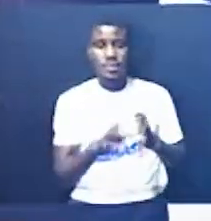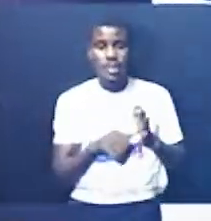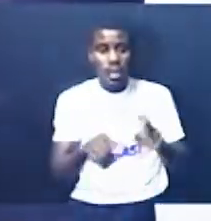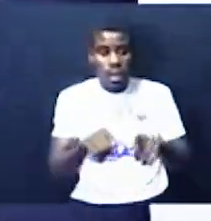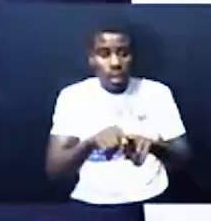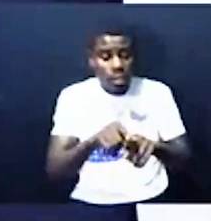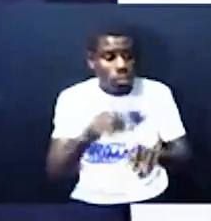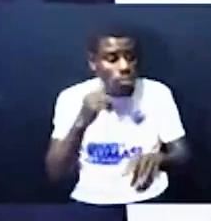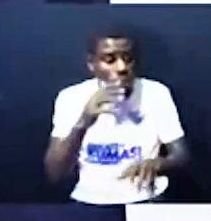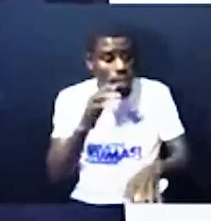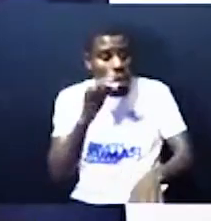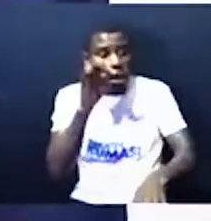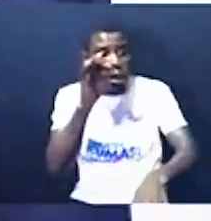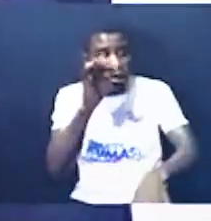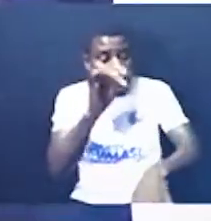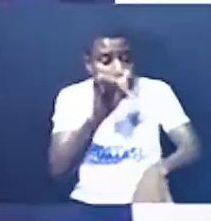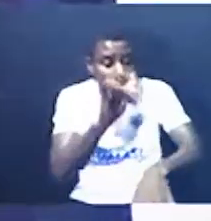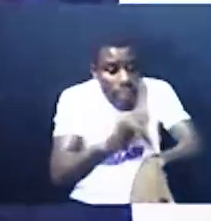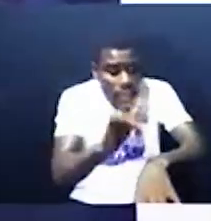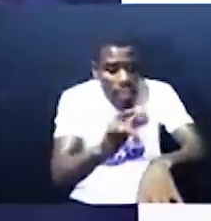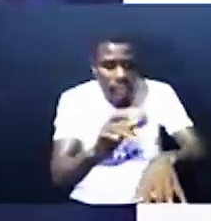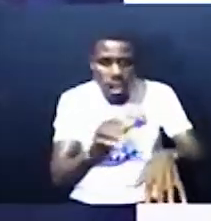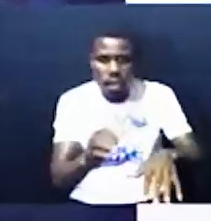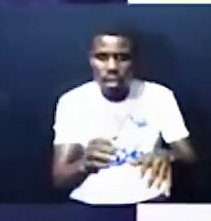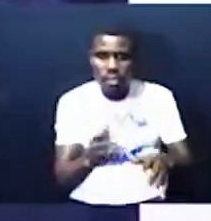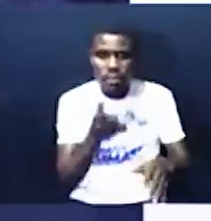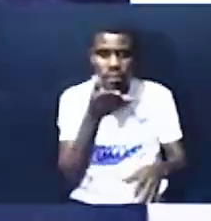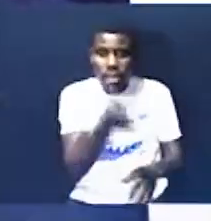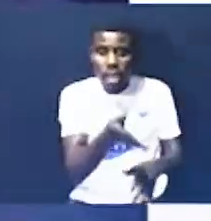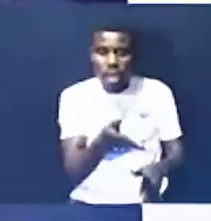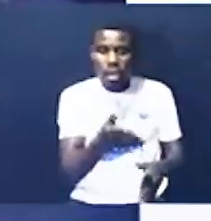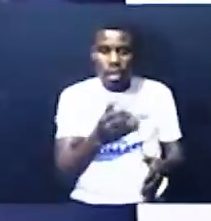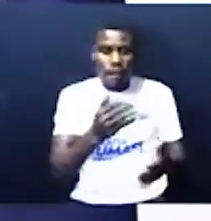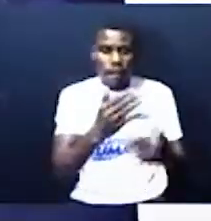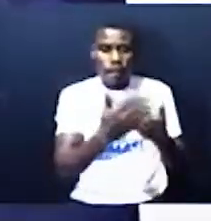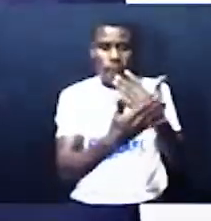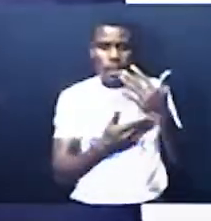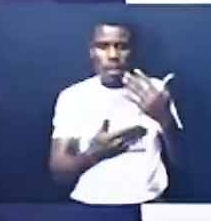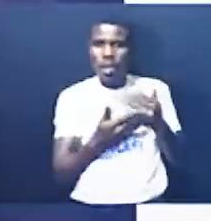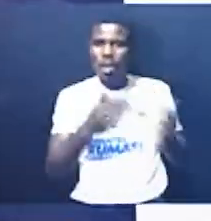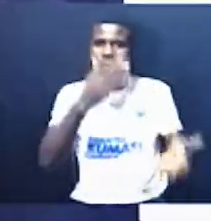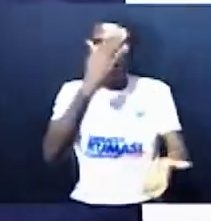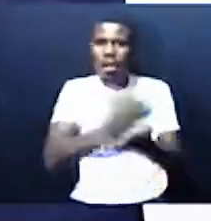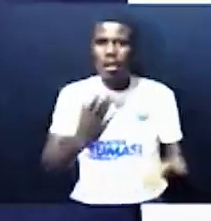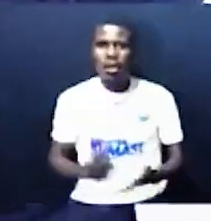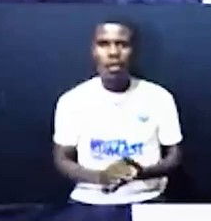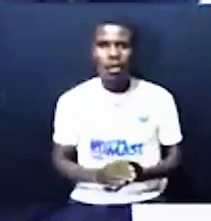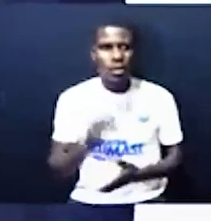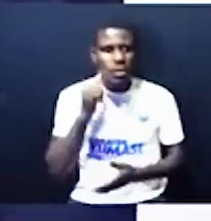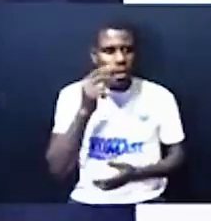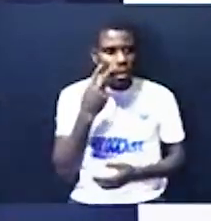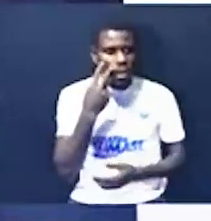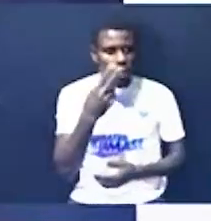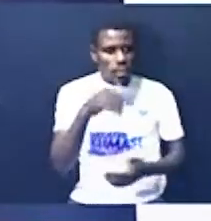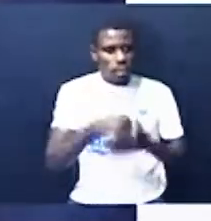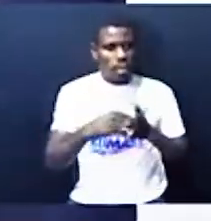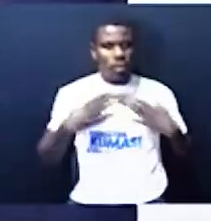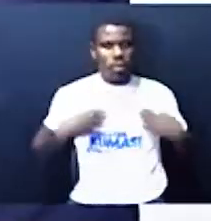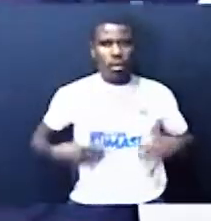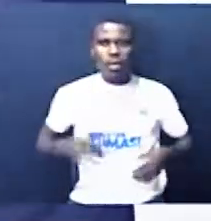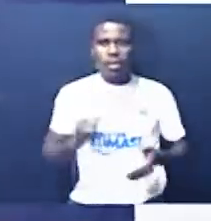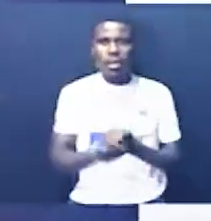immediately her bleeding stopped, and she felt in her body that she was freed from her